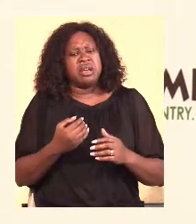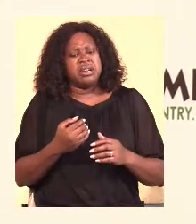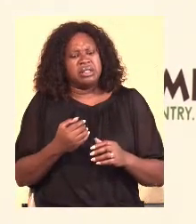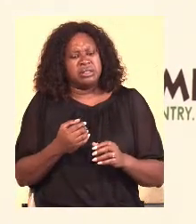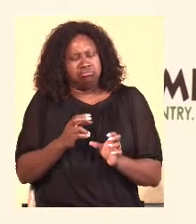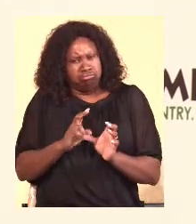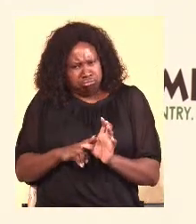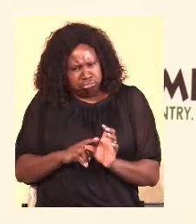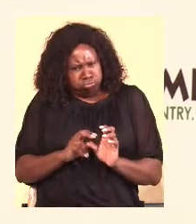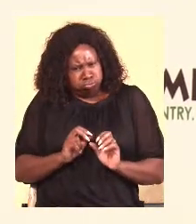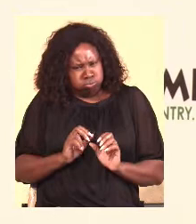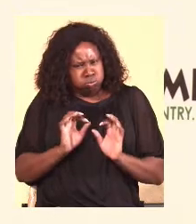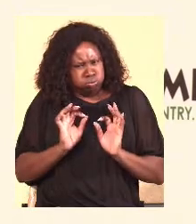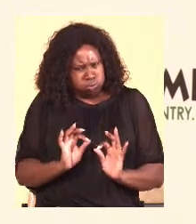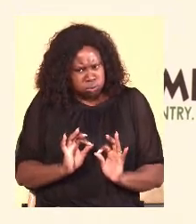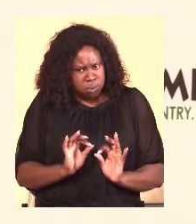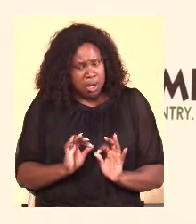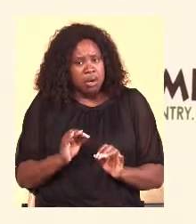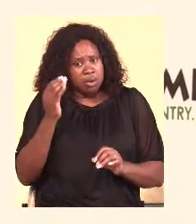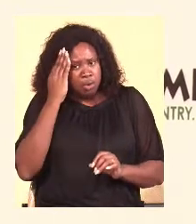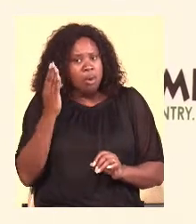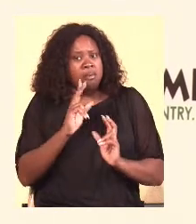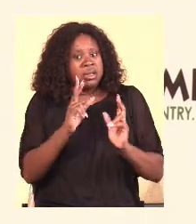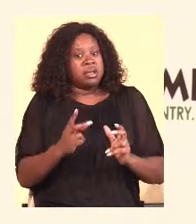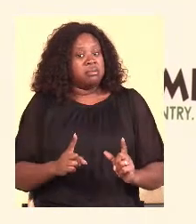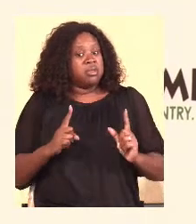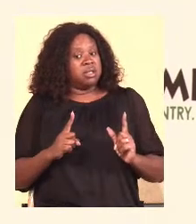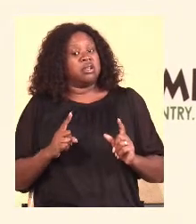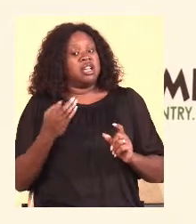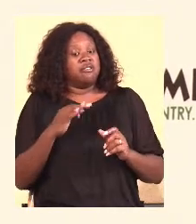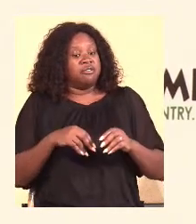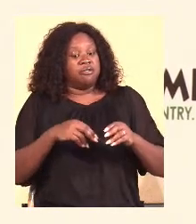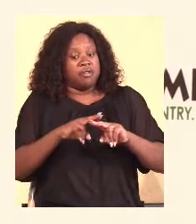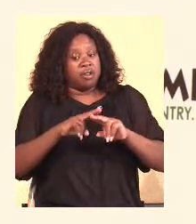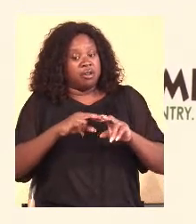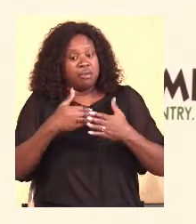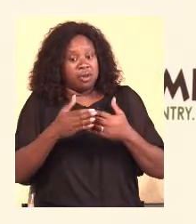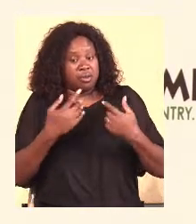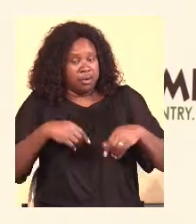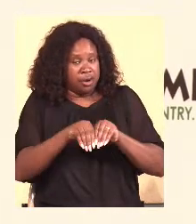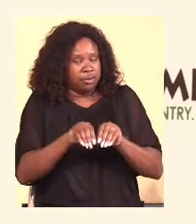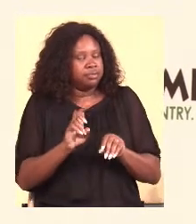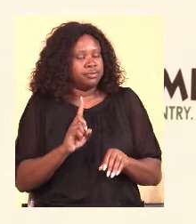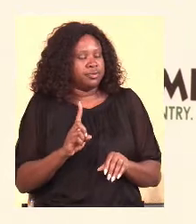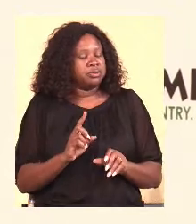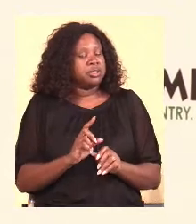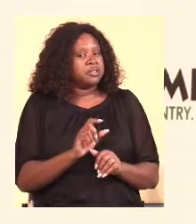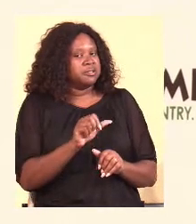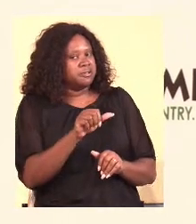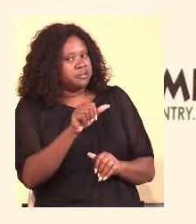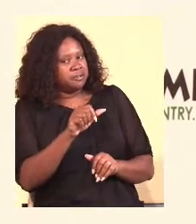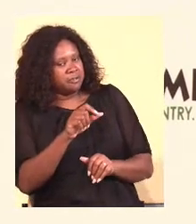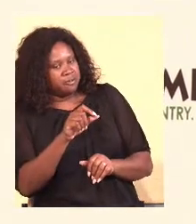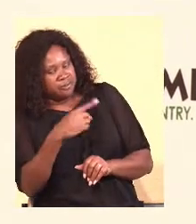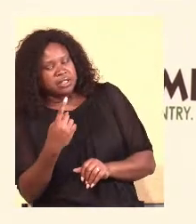to standard to ensure nobody is endangered with whatever we are producing. So you may think that takes long, but quality assurance is important.